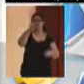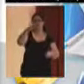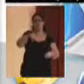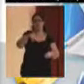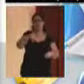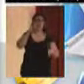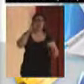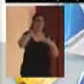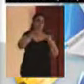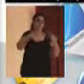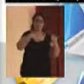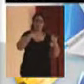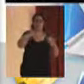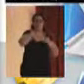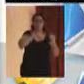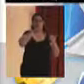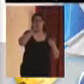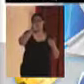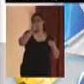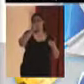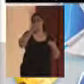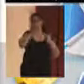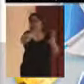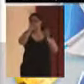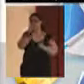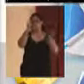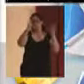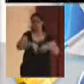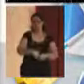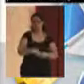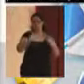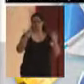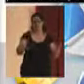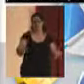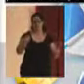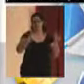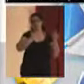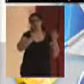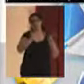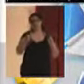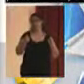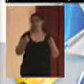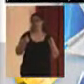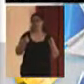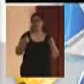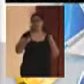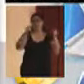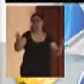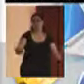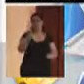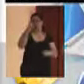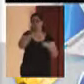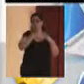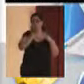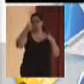that are protected with DRM cannot be reproduced. They can only reproduce the non-protected EPUB